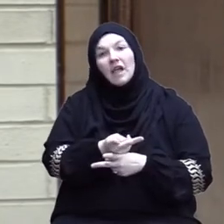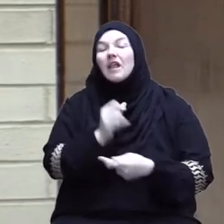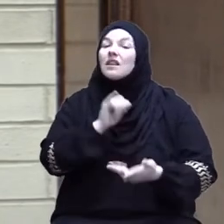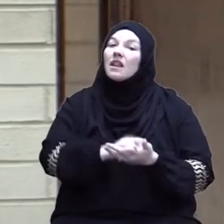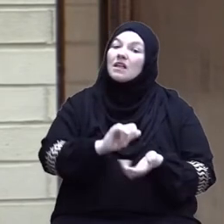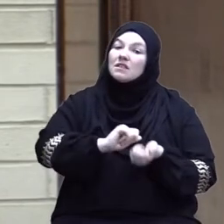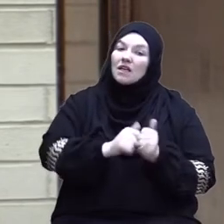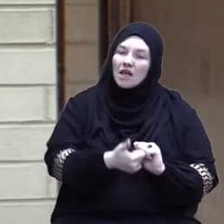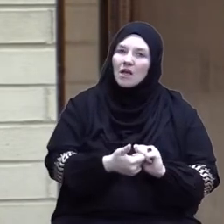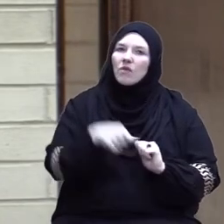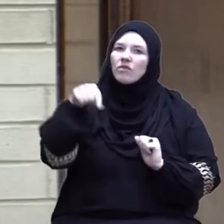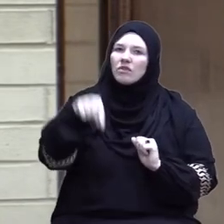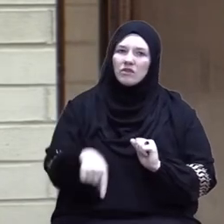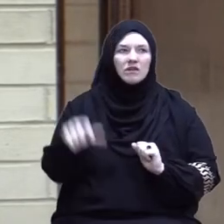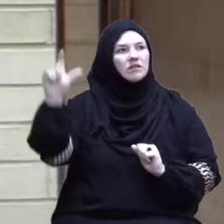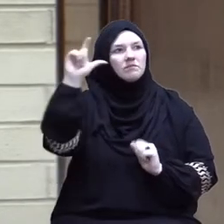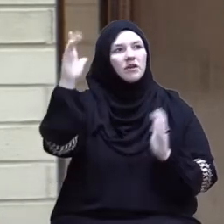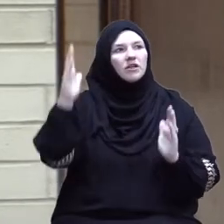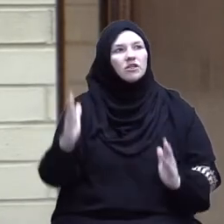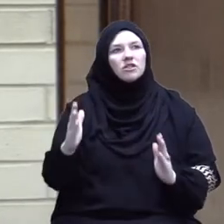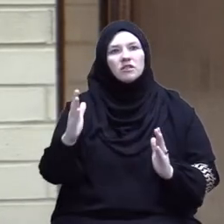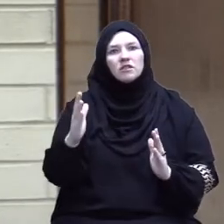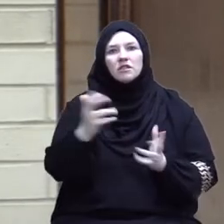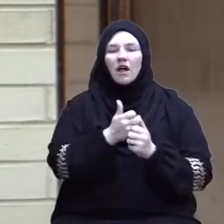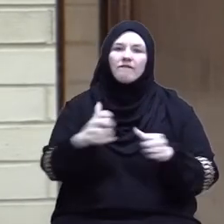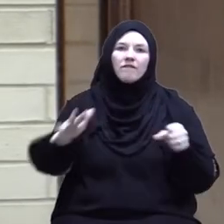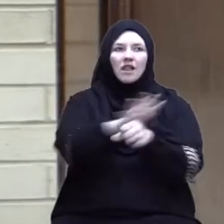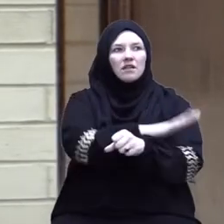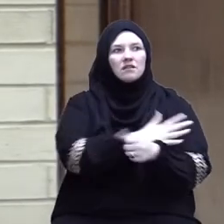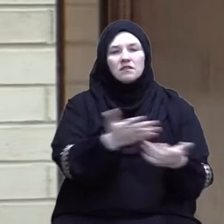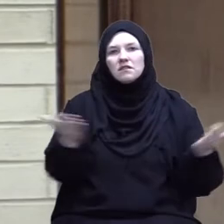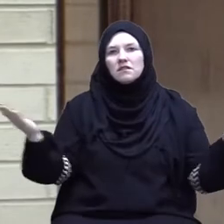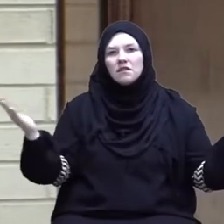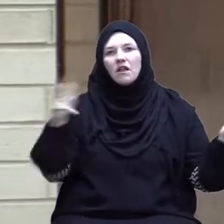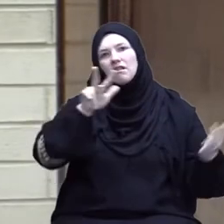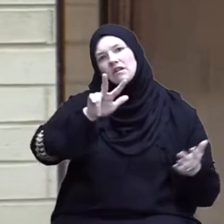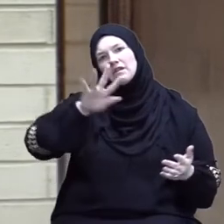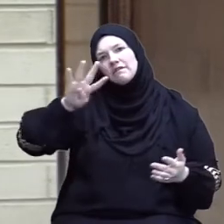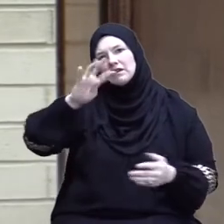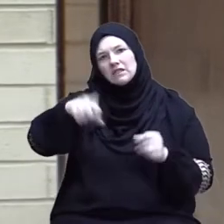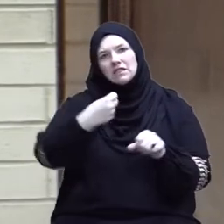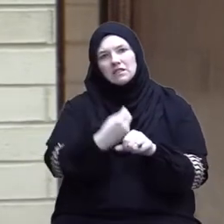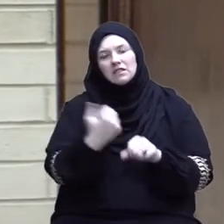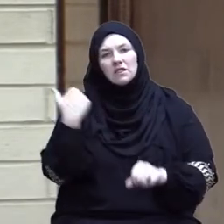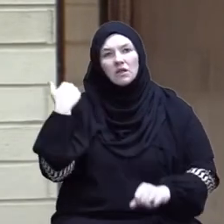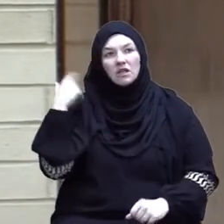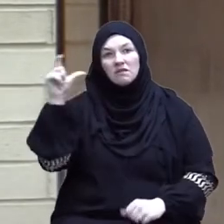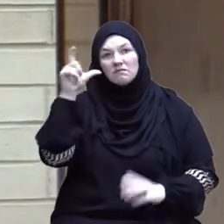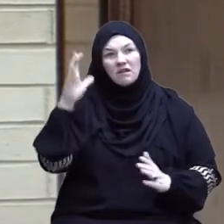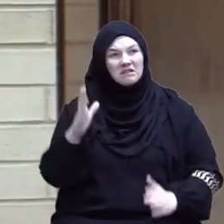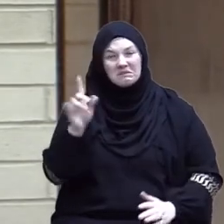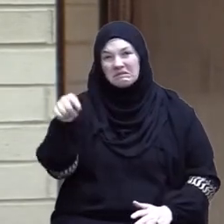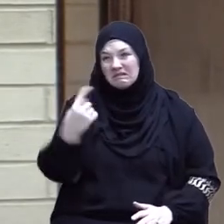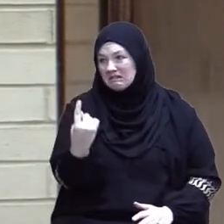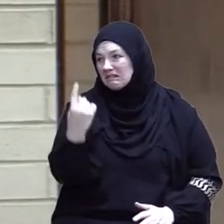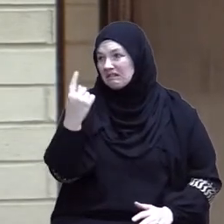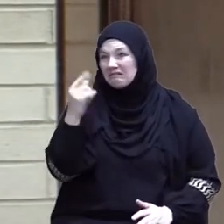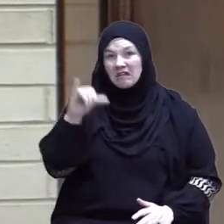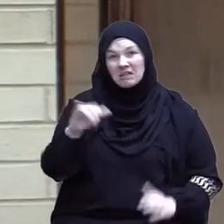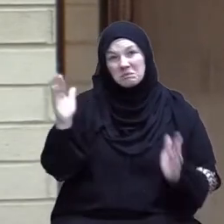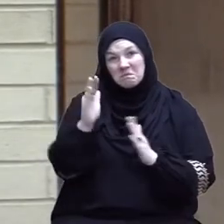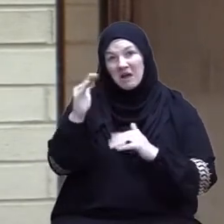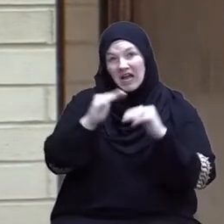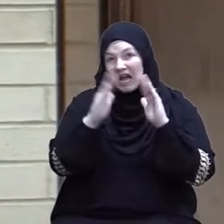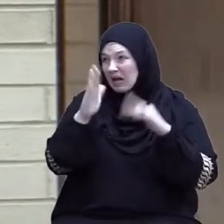how this masjid got filled. 34 years ago, the masjid was only that